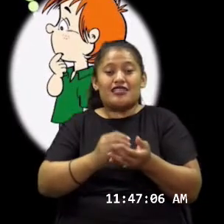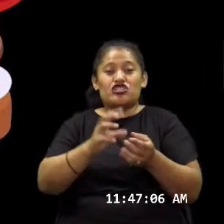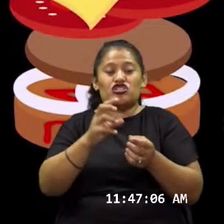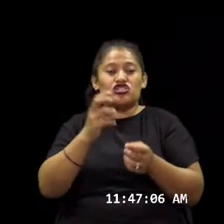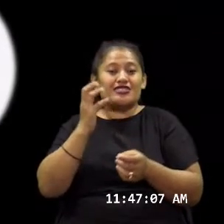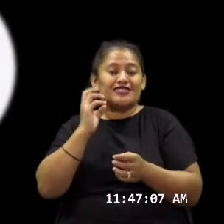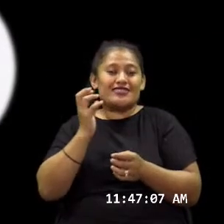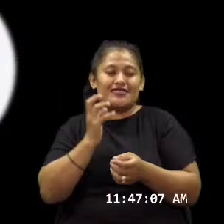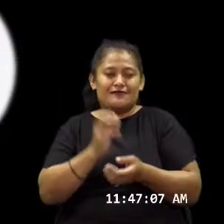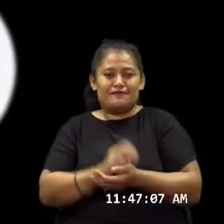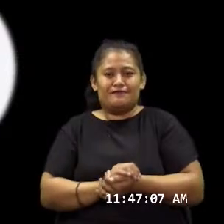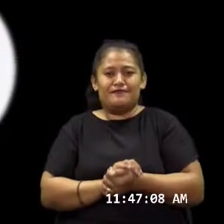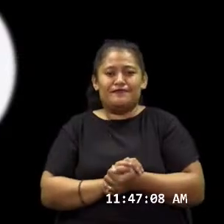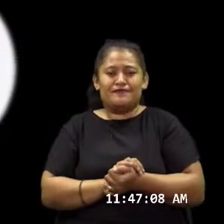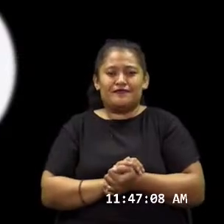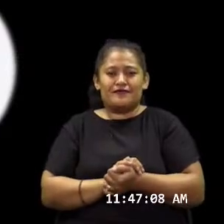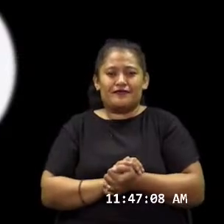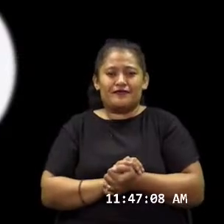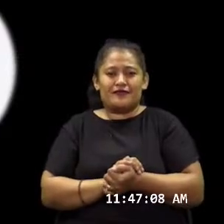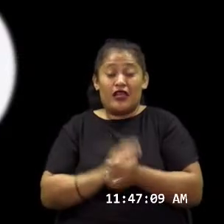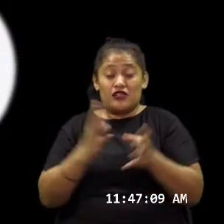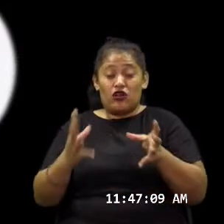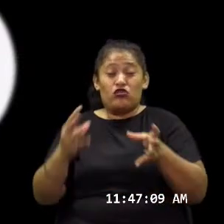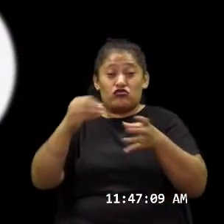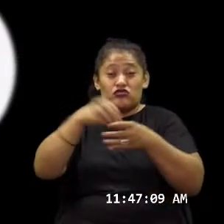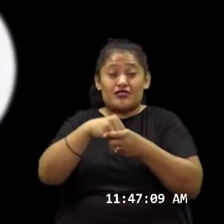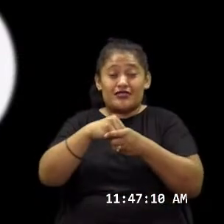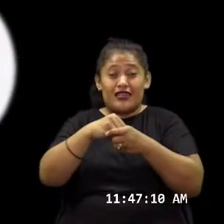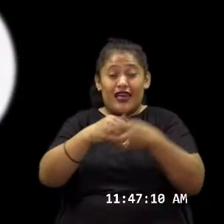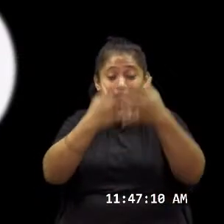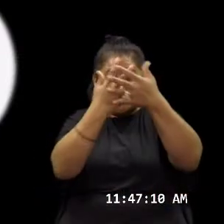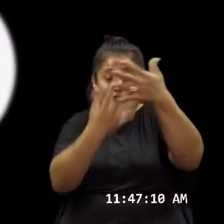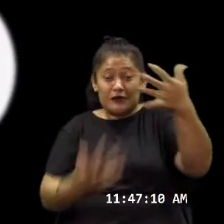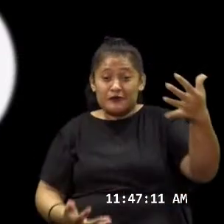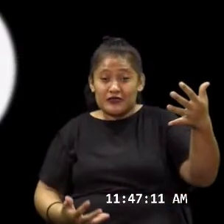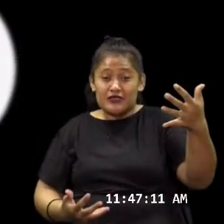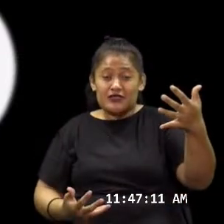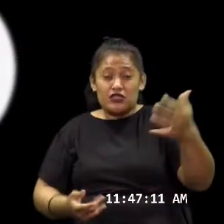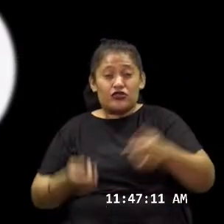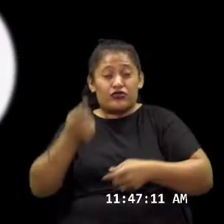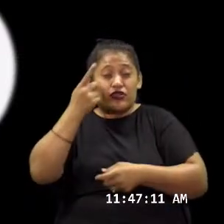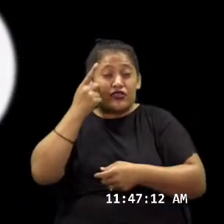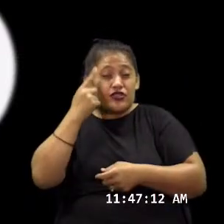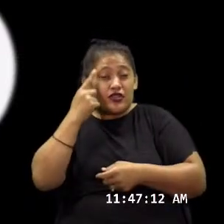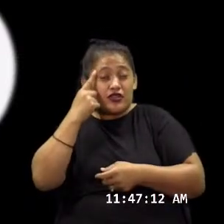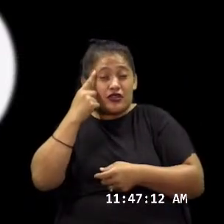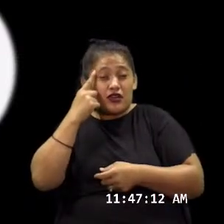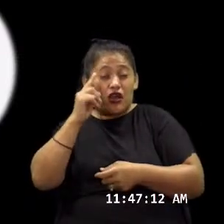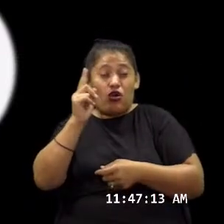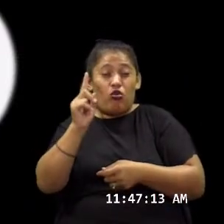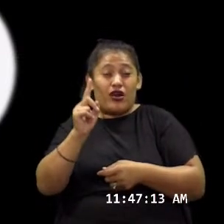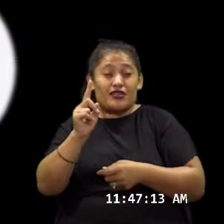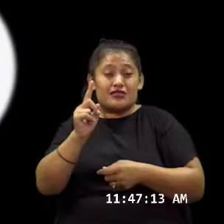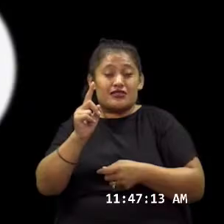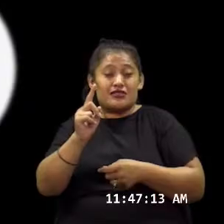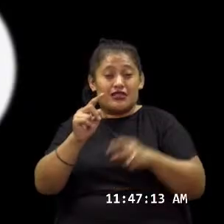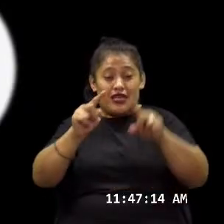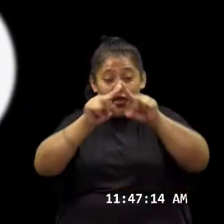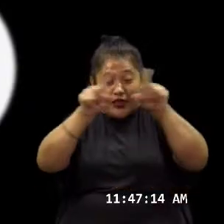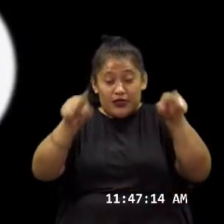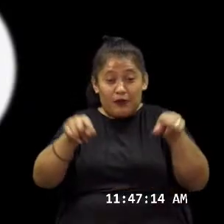cheese. The concluding statement, you think about the bottom heel of the